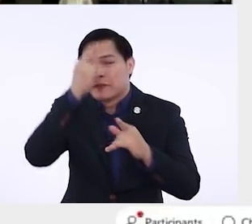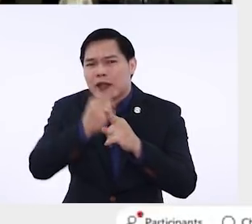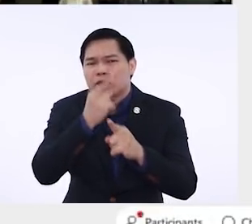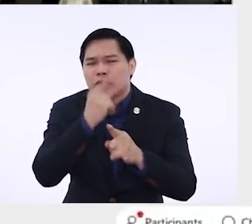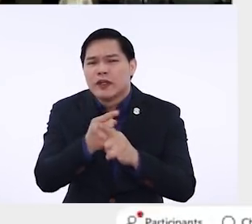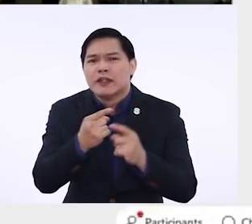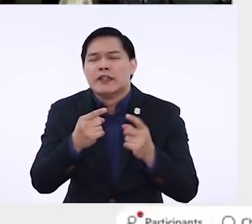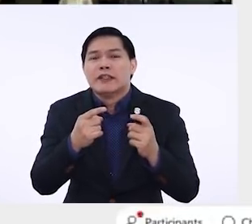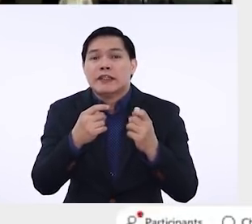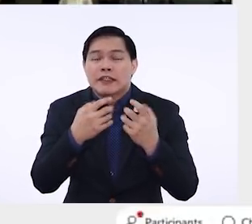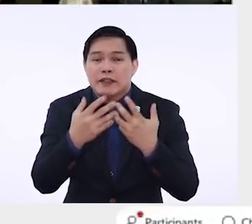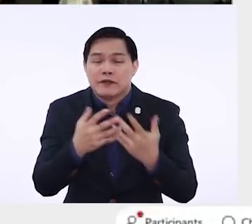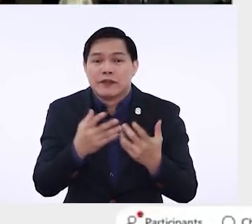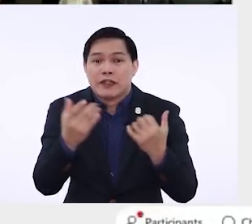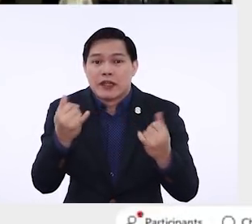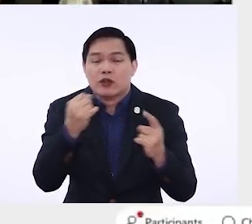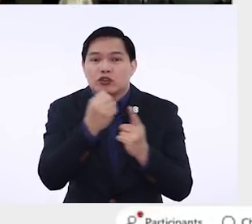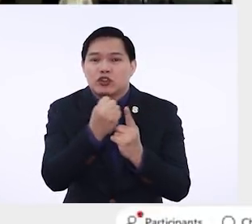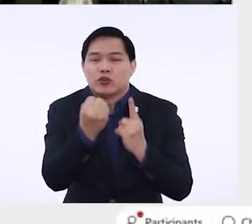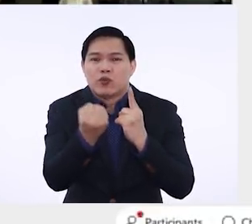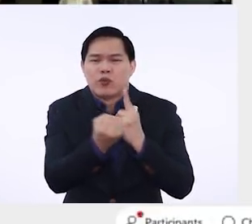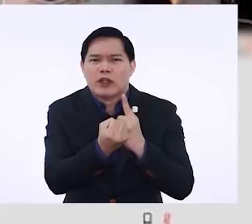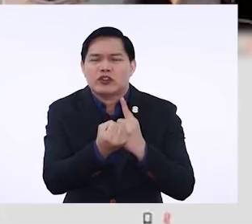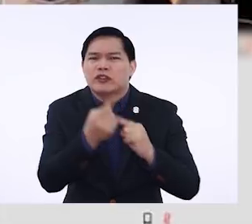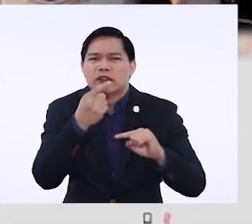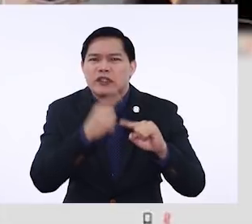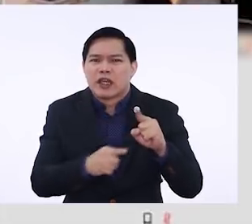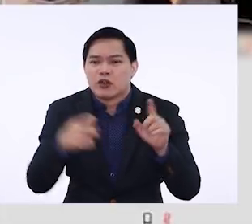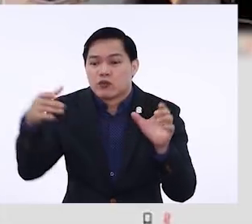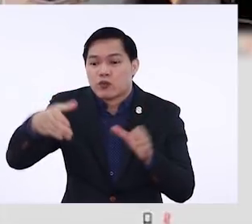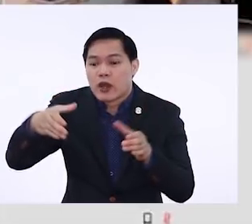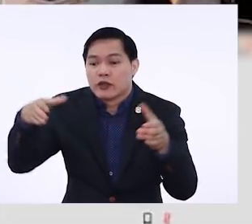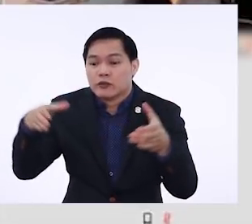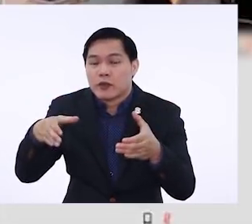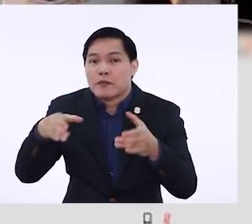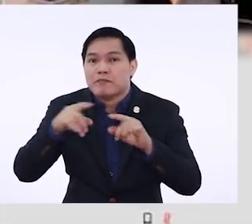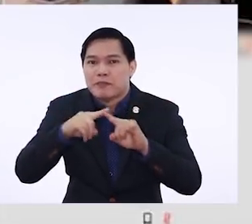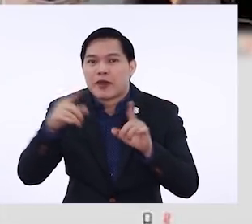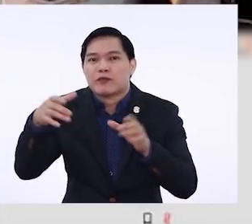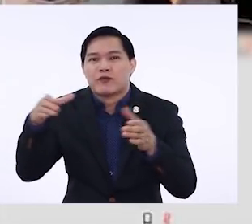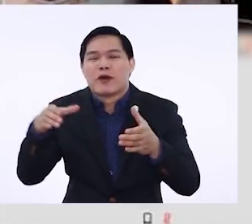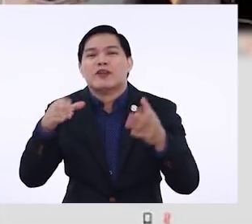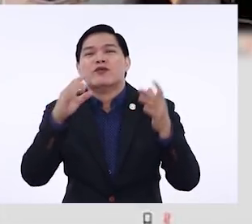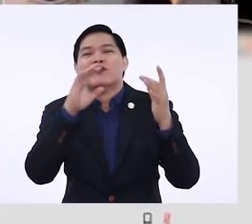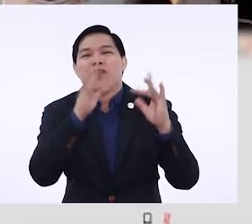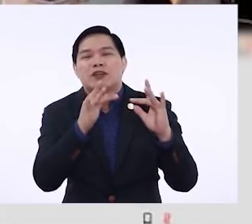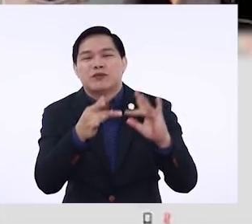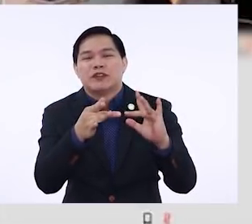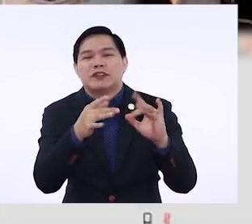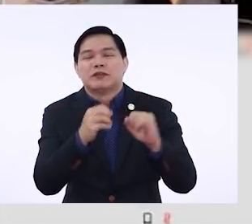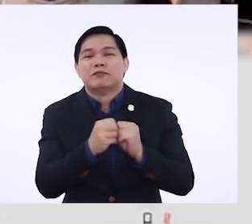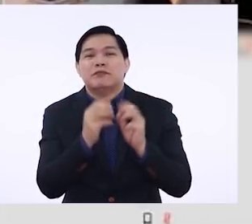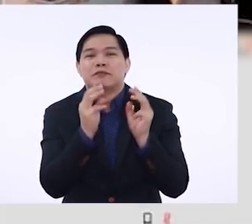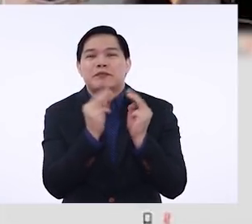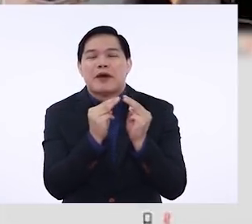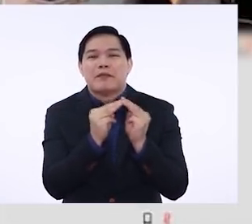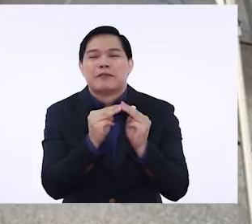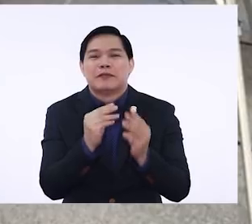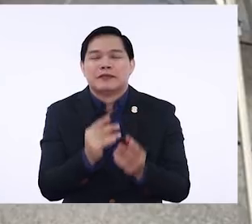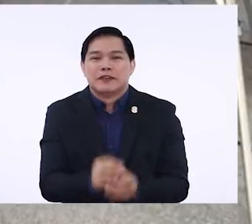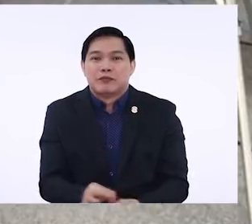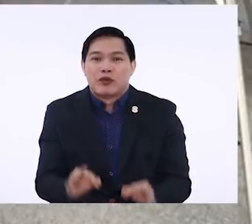physically due to the current situation, they were able to gather via live video conferencing to participate and to be a part of this special